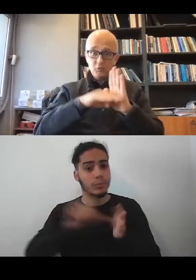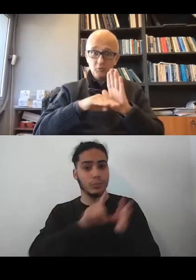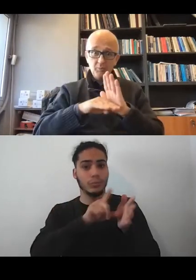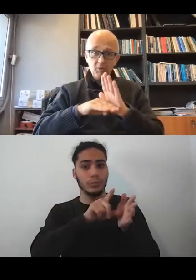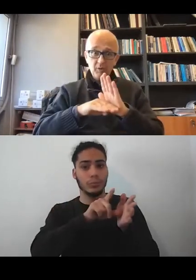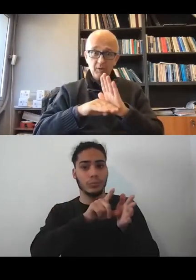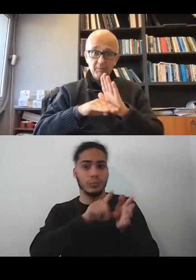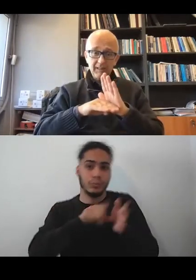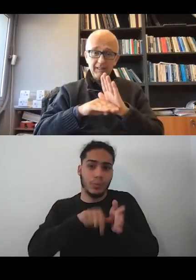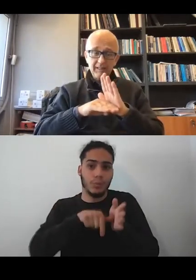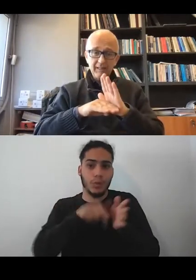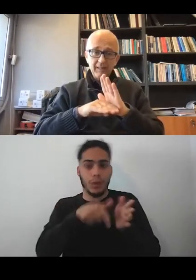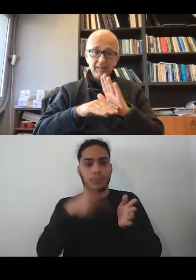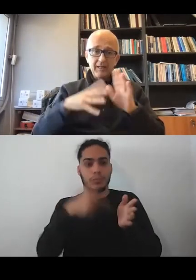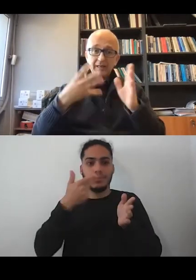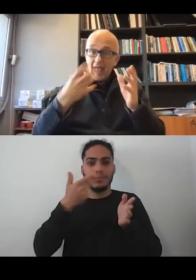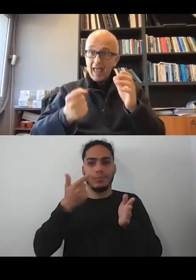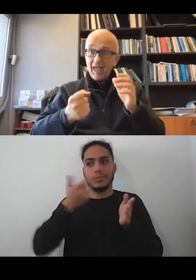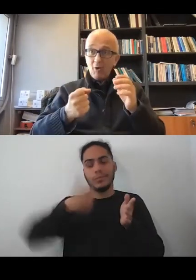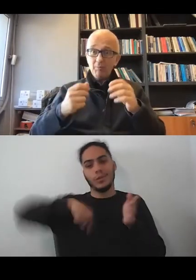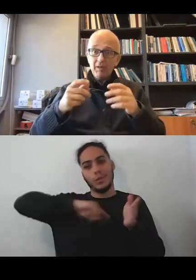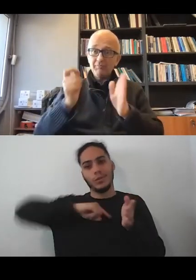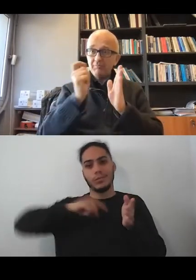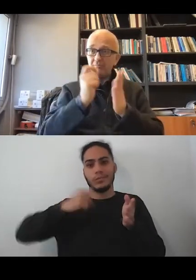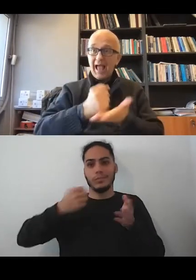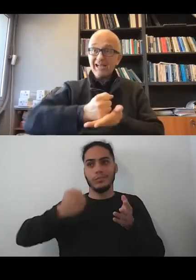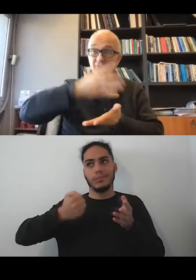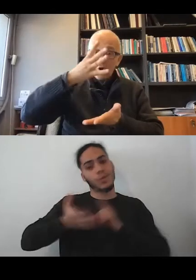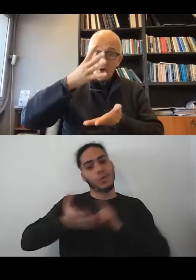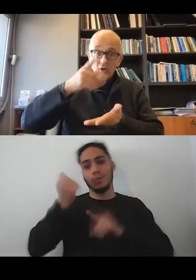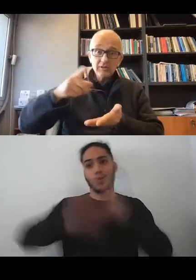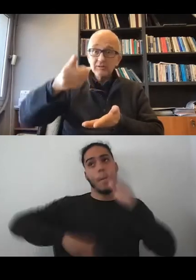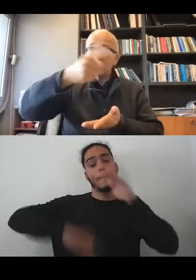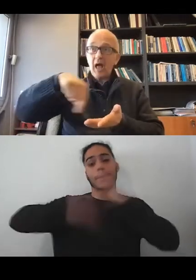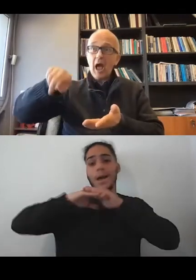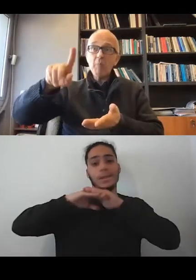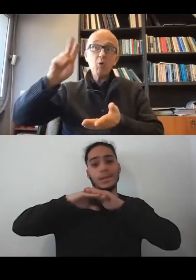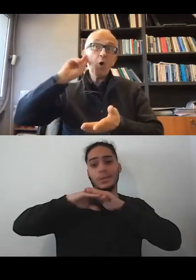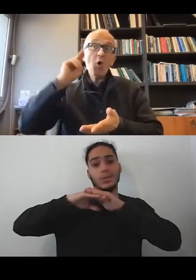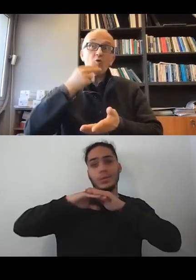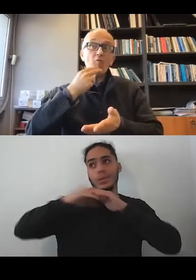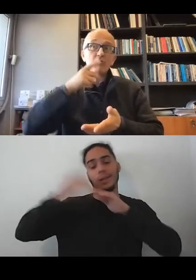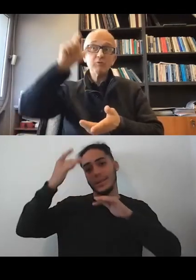feedback as much as we can from deaf native signers, because